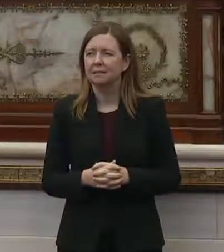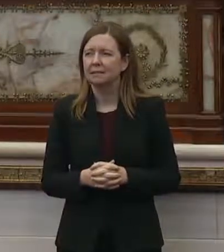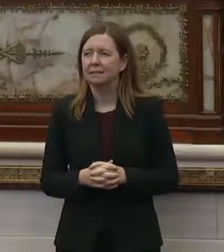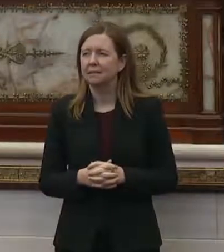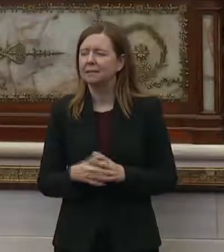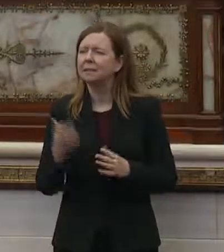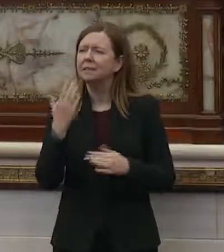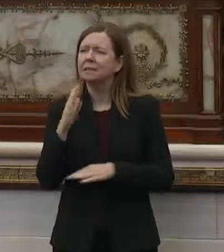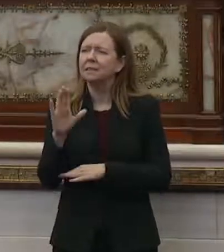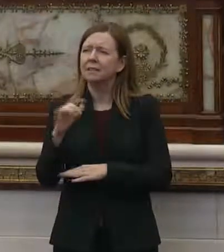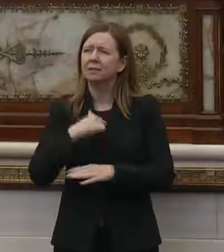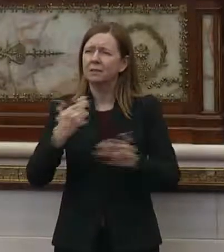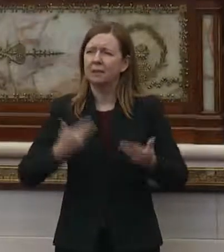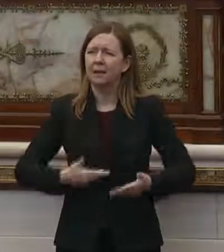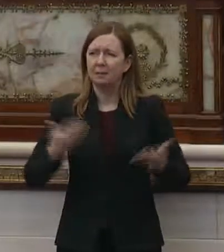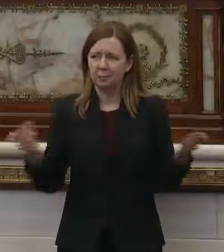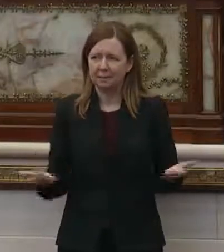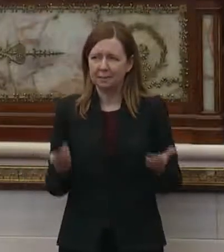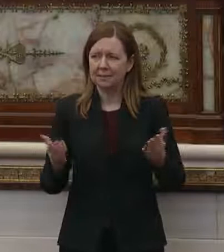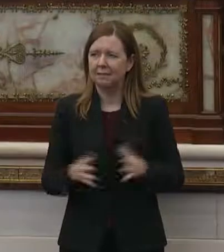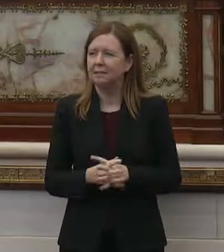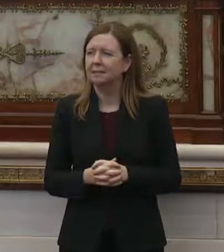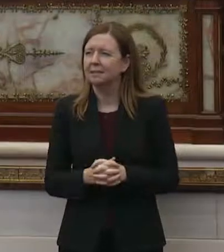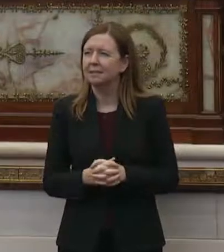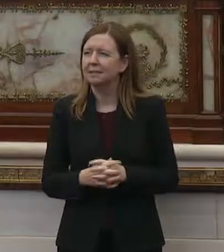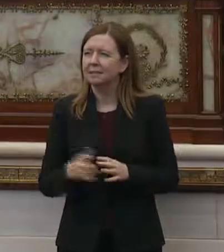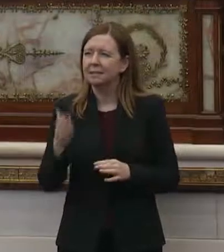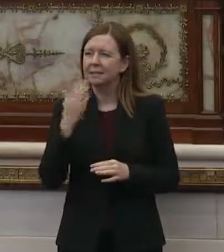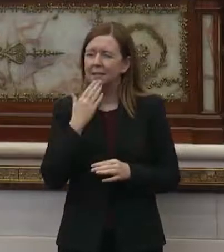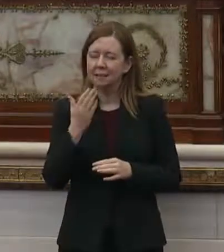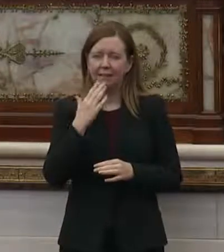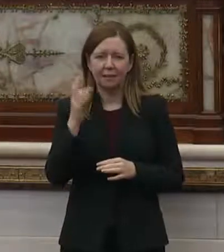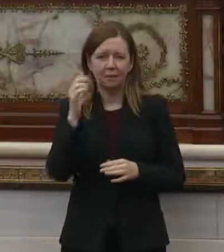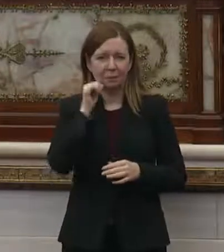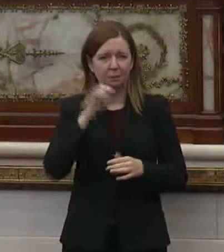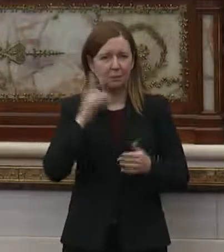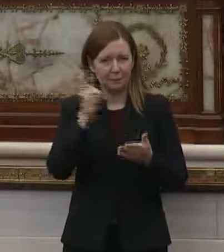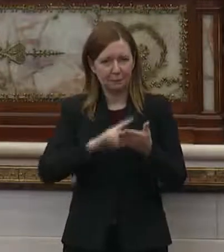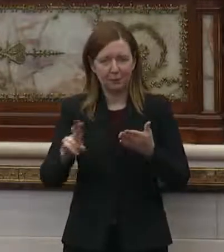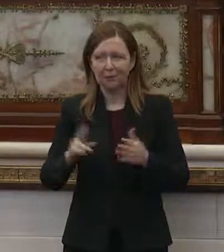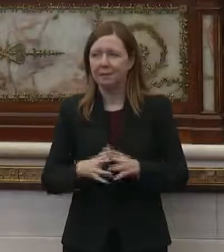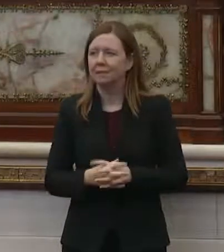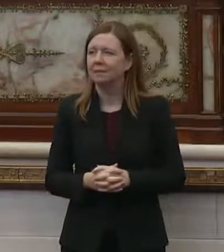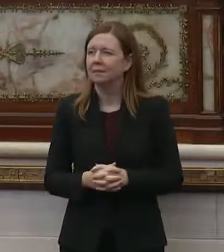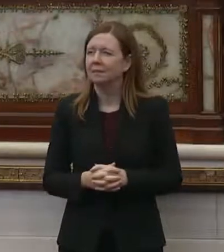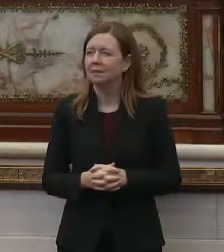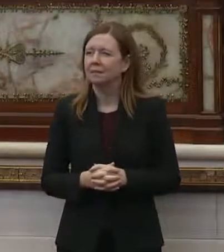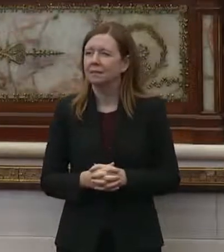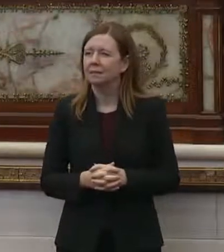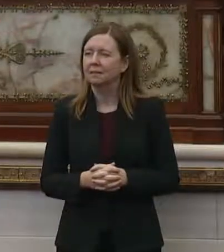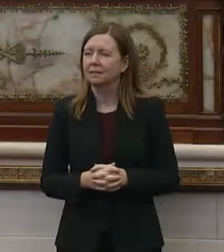Good afternoon. I am present. Thank you, Madam Clerk.